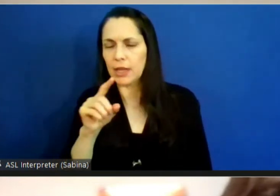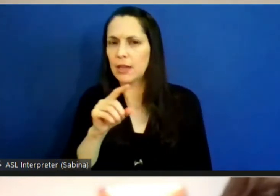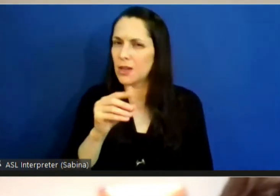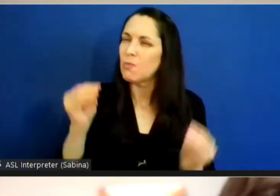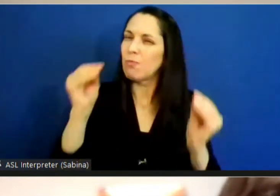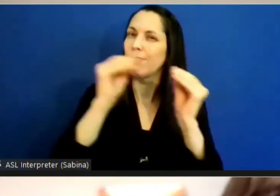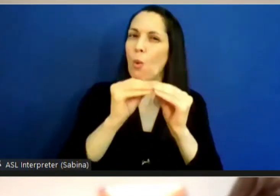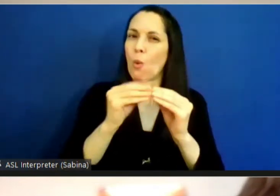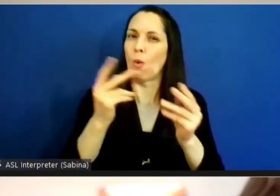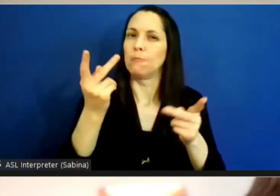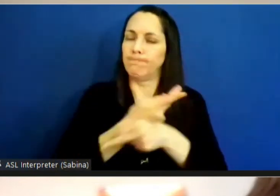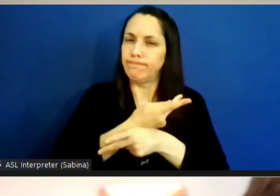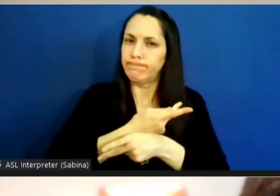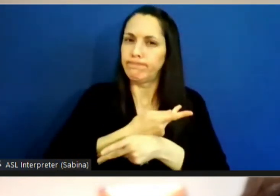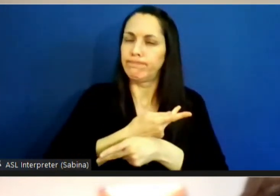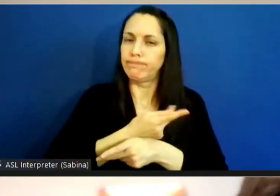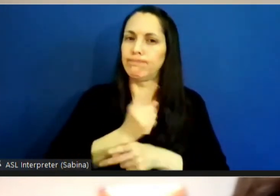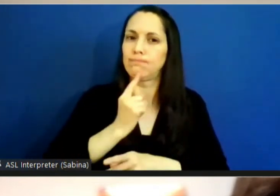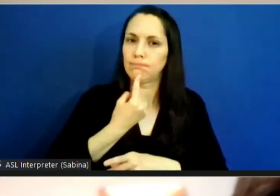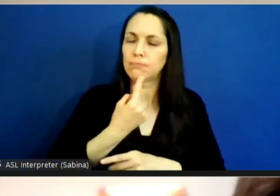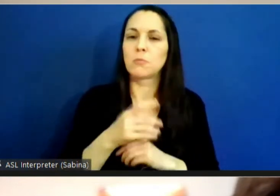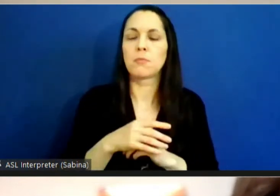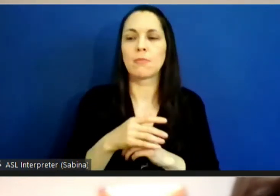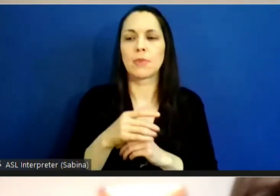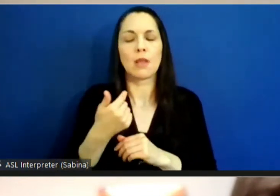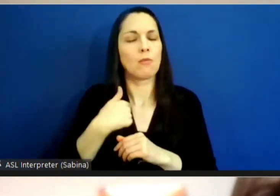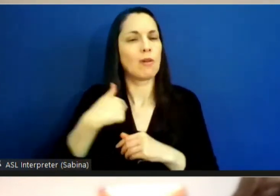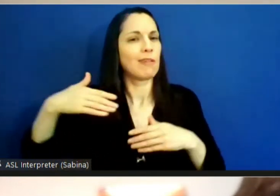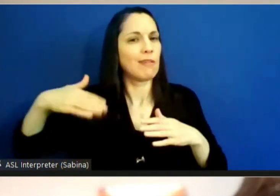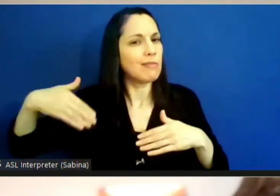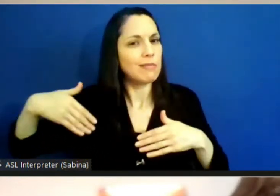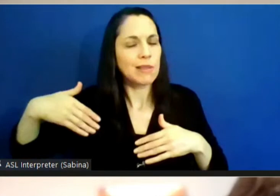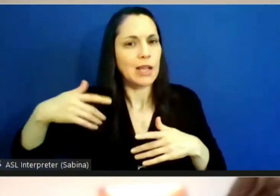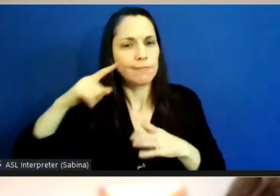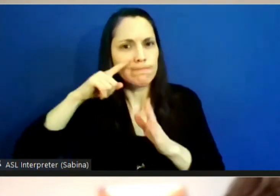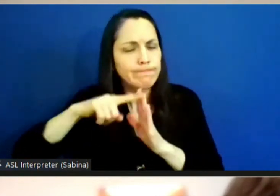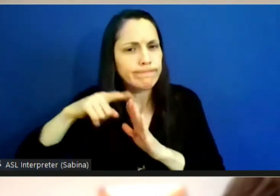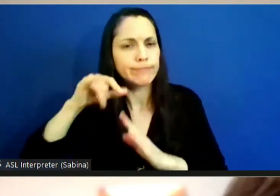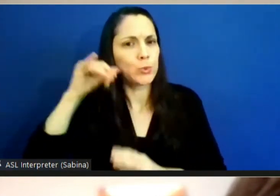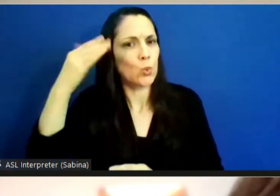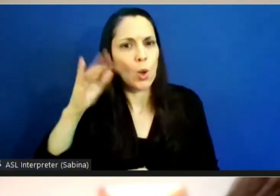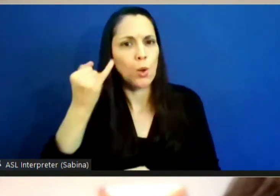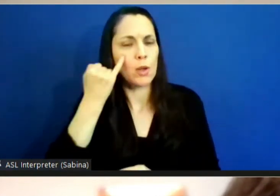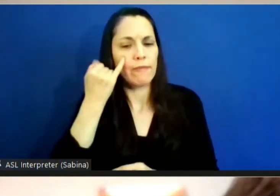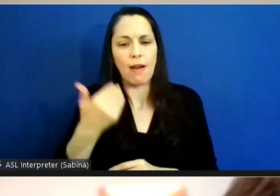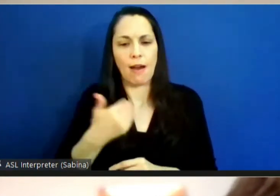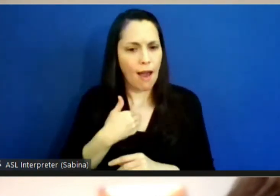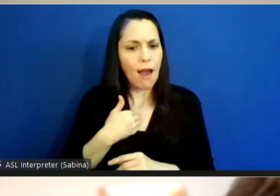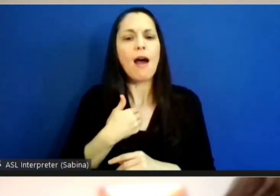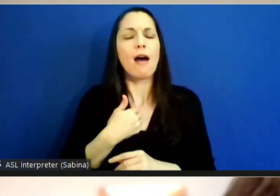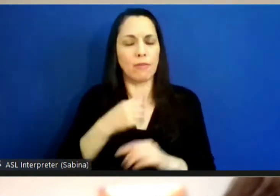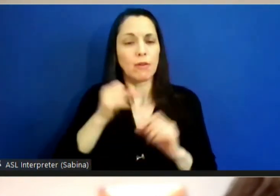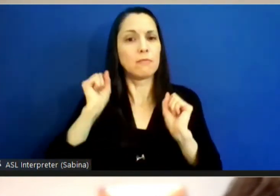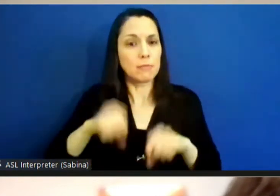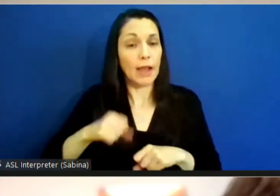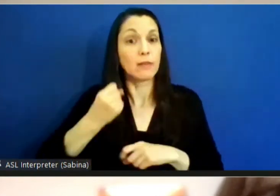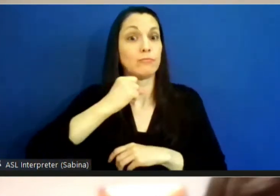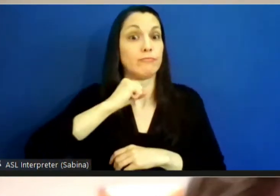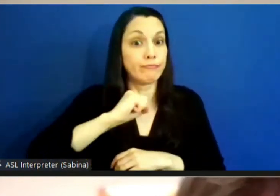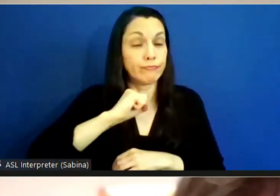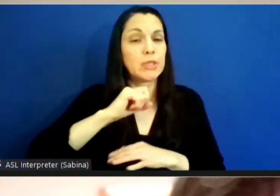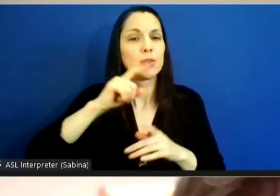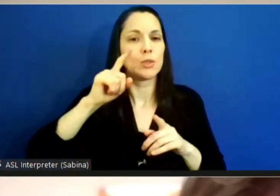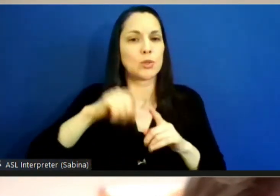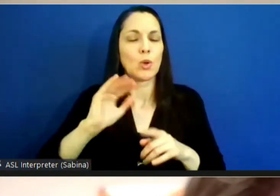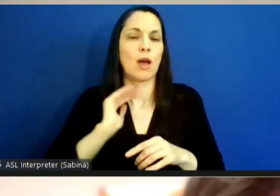And we don't know yet whether it has significant resistance to the vaccines that we have, because